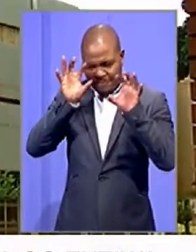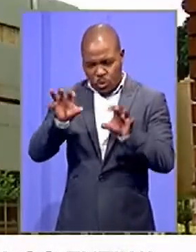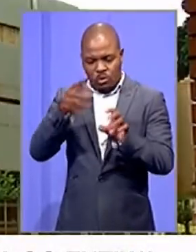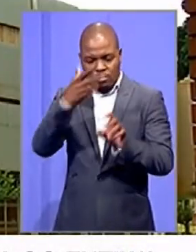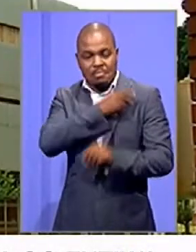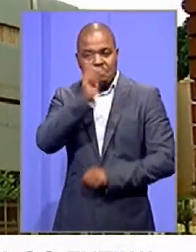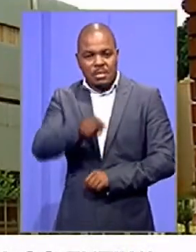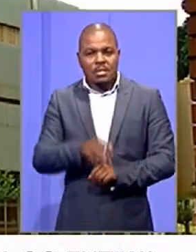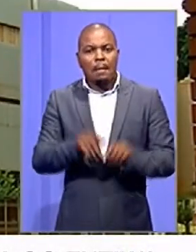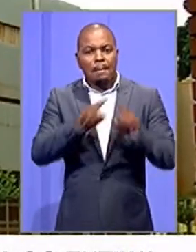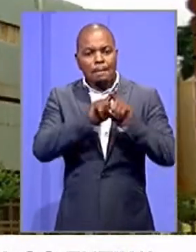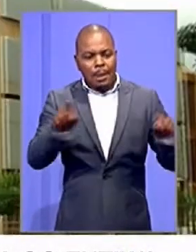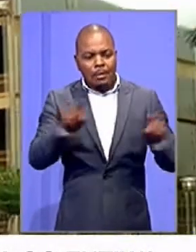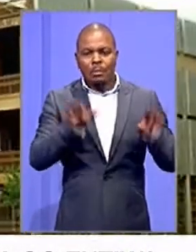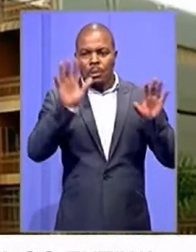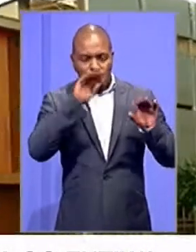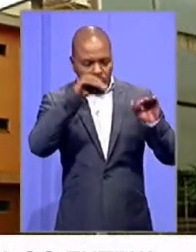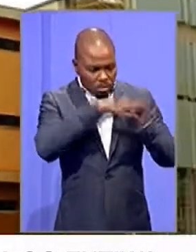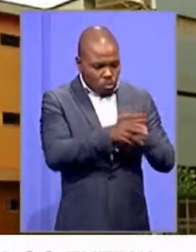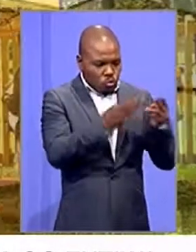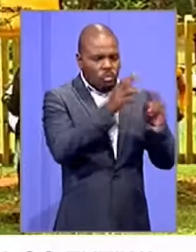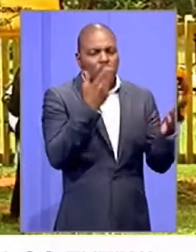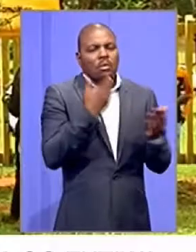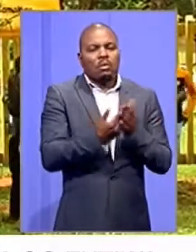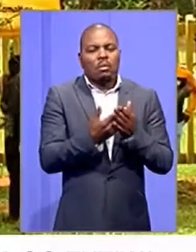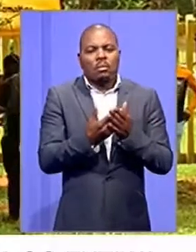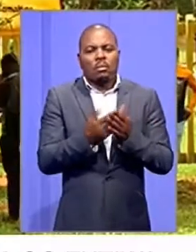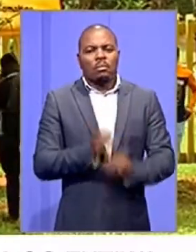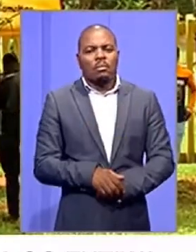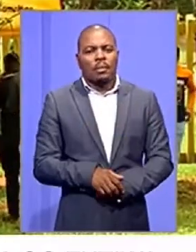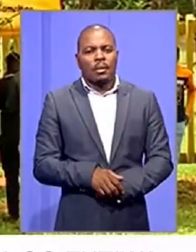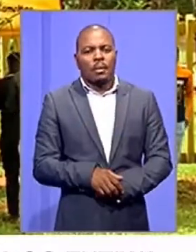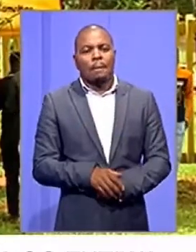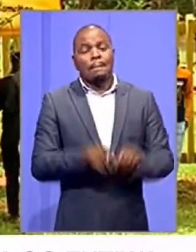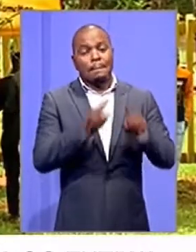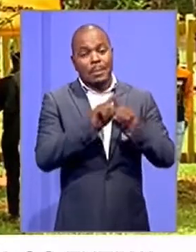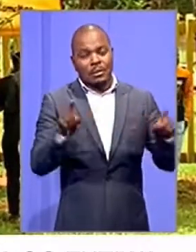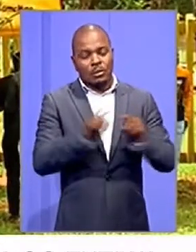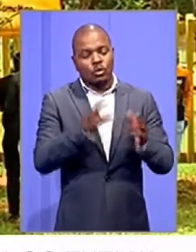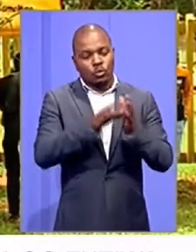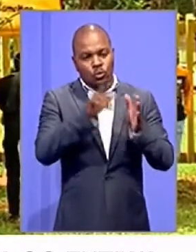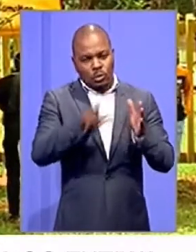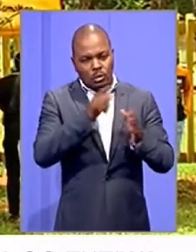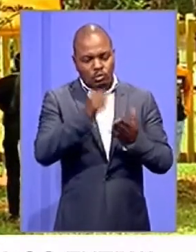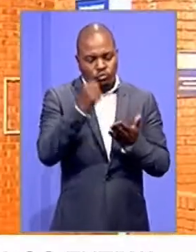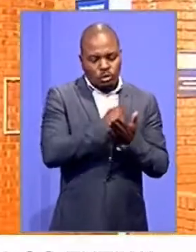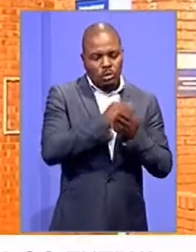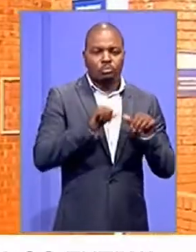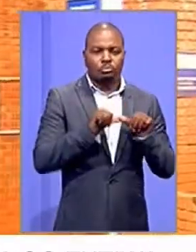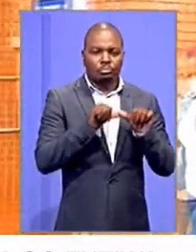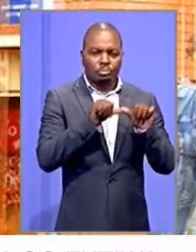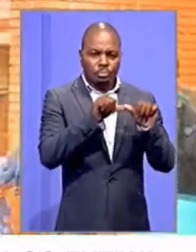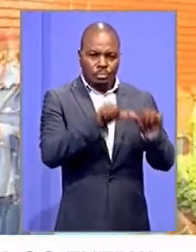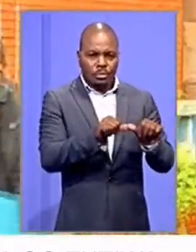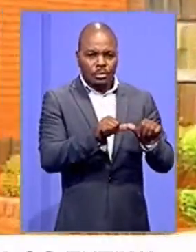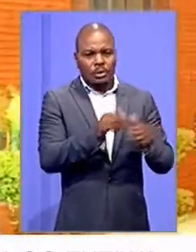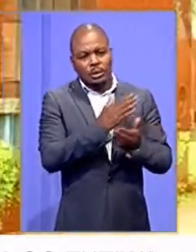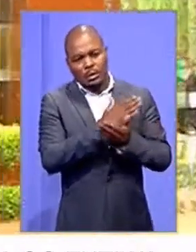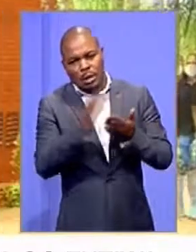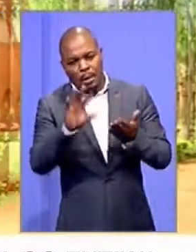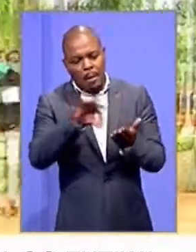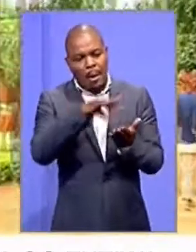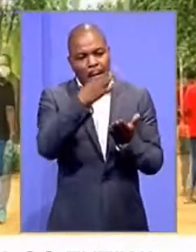a tlo go thibelwa go tsena mabaleng a yunibesithi. Go sa le bjalo ge boeng wa diisu bja dithuto bo tswela pele go na le badiradikgopelo bao